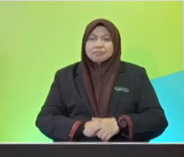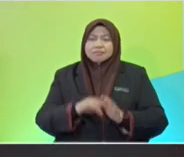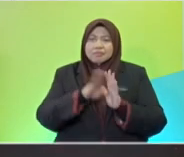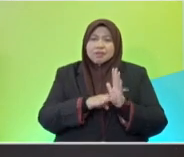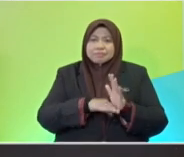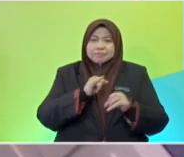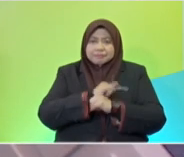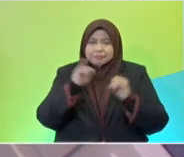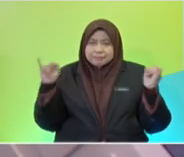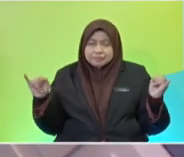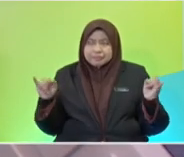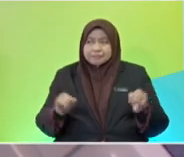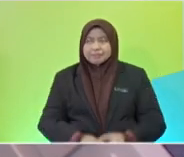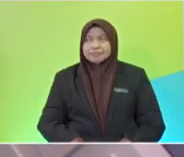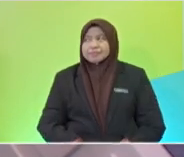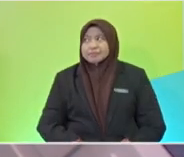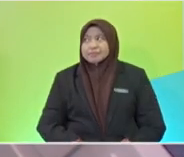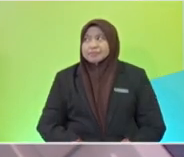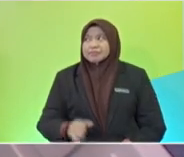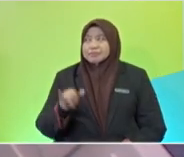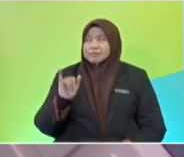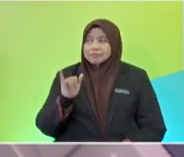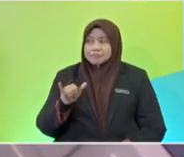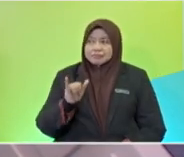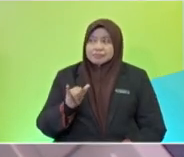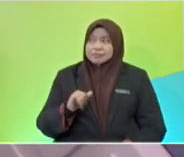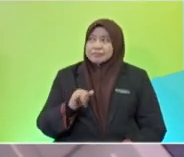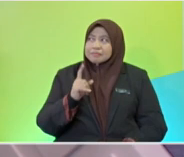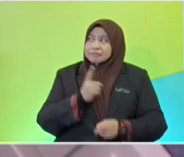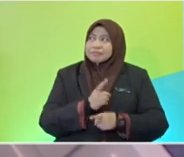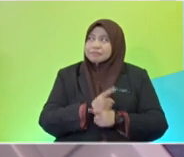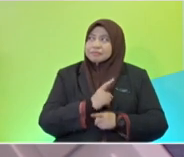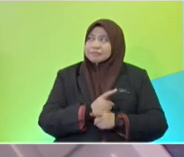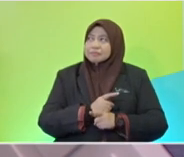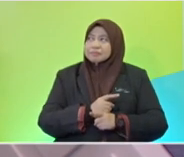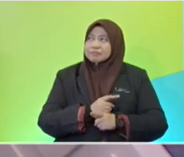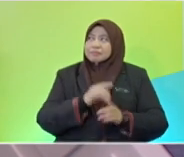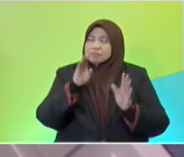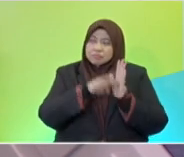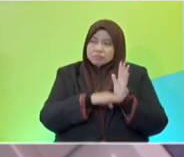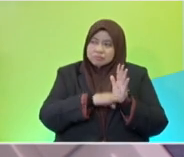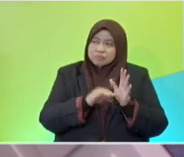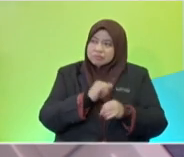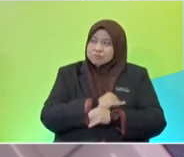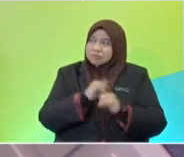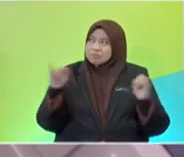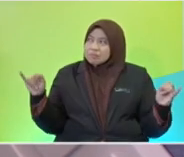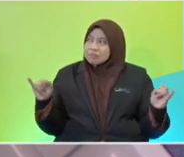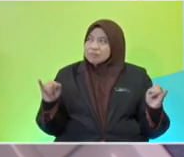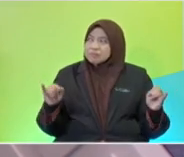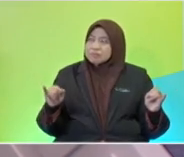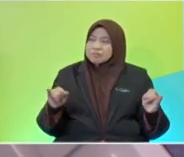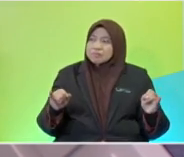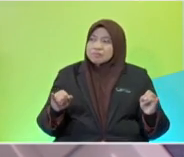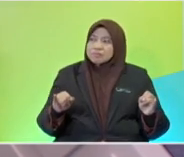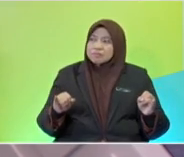Yes. Ah, yes. You are right. It is less clear. Okay. The shadow, the